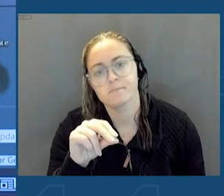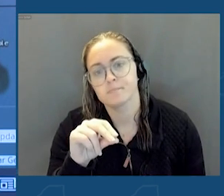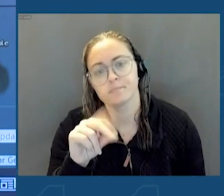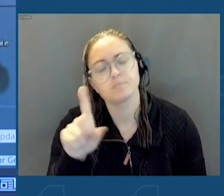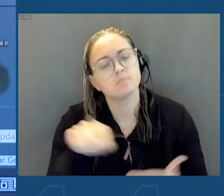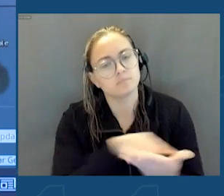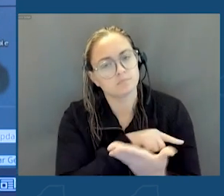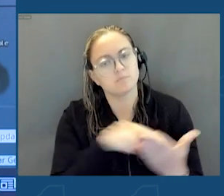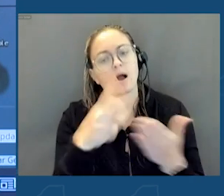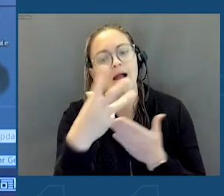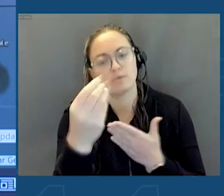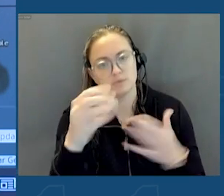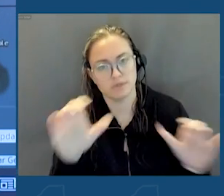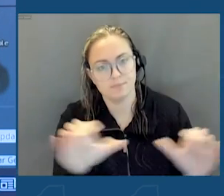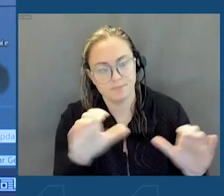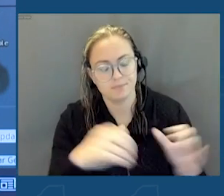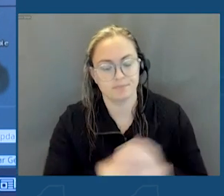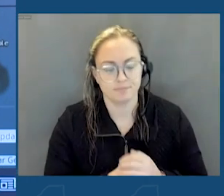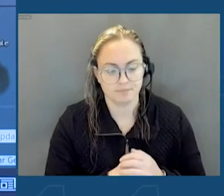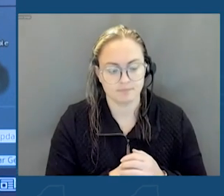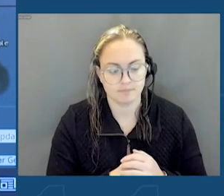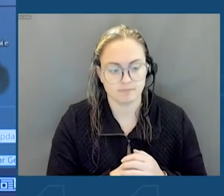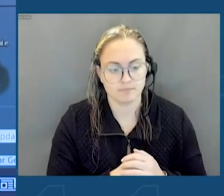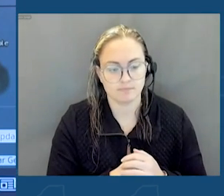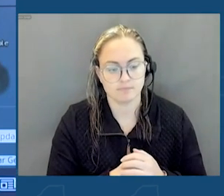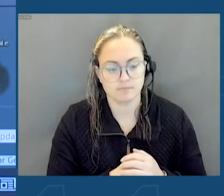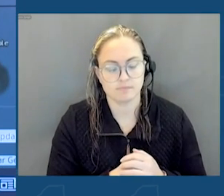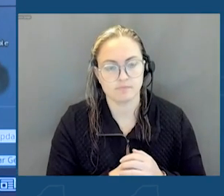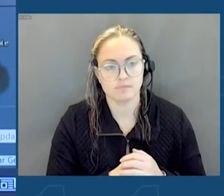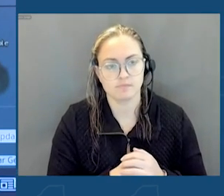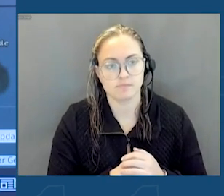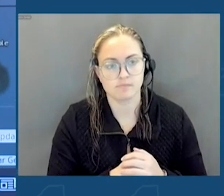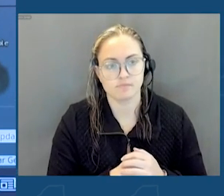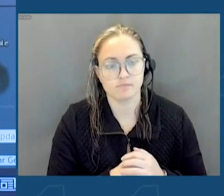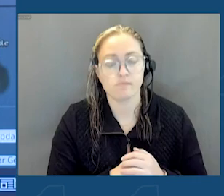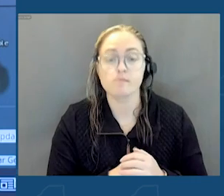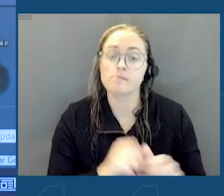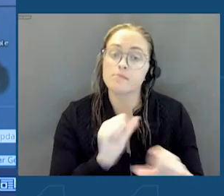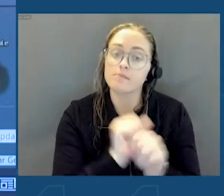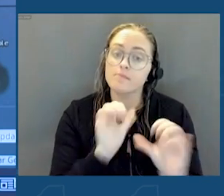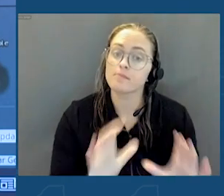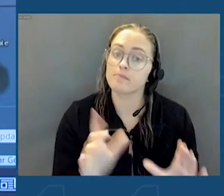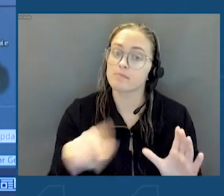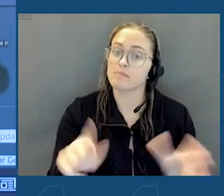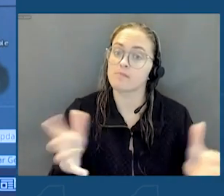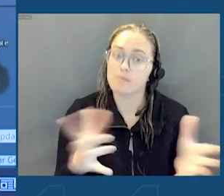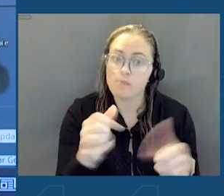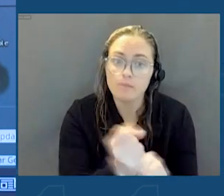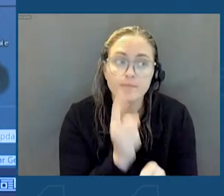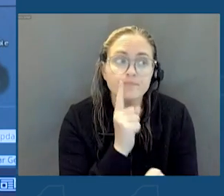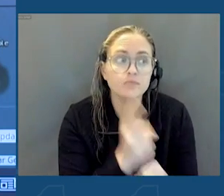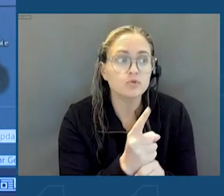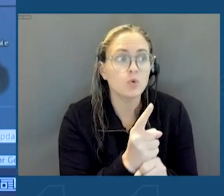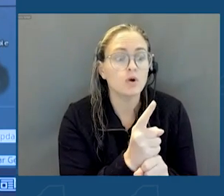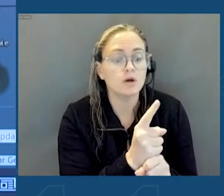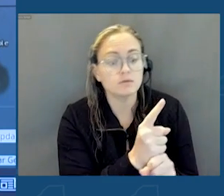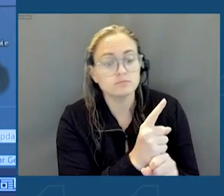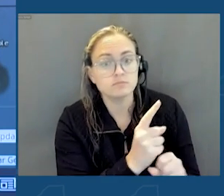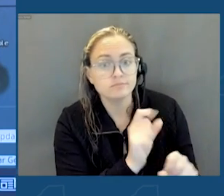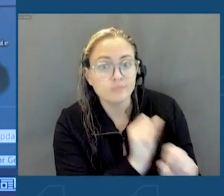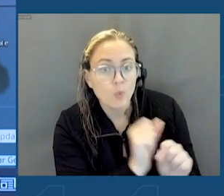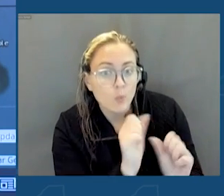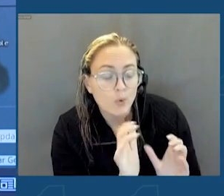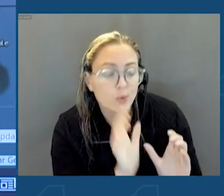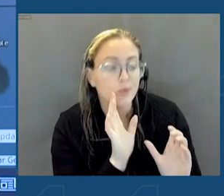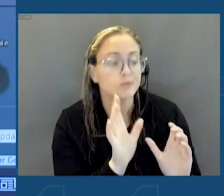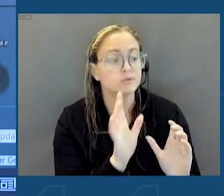talking about. We're also having employers encourage them to make sure their own employees are taking precautions. Our own